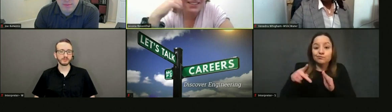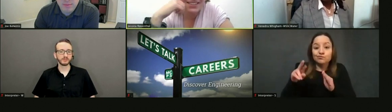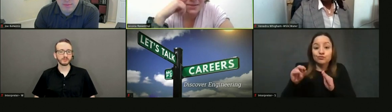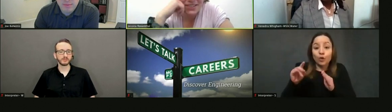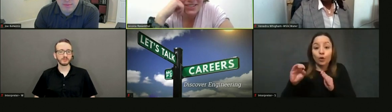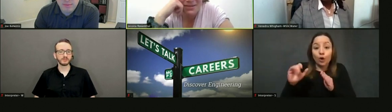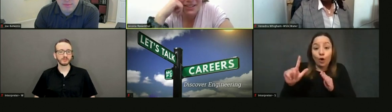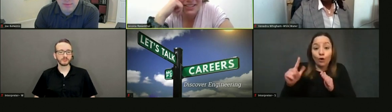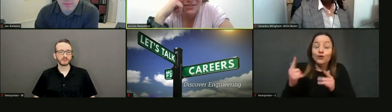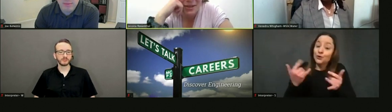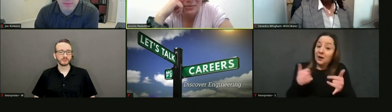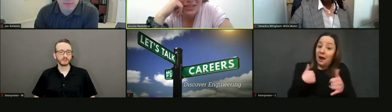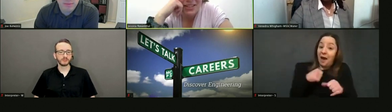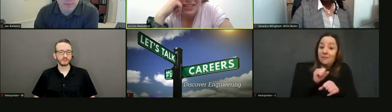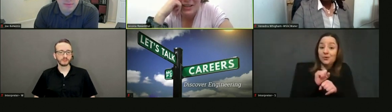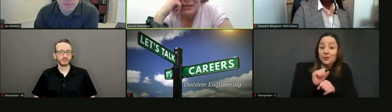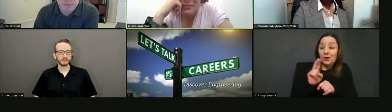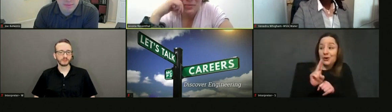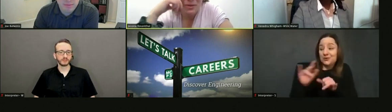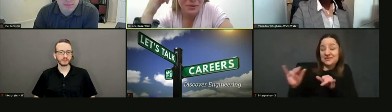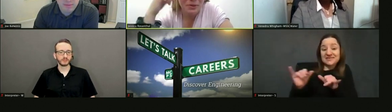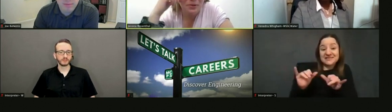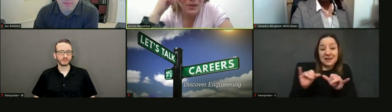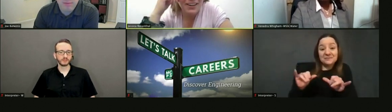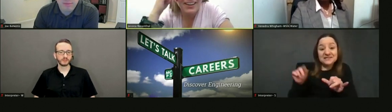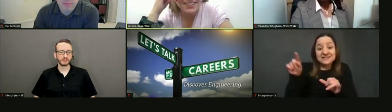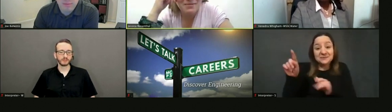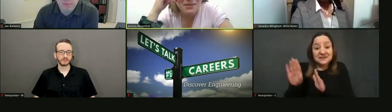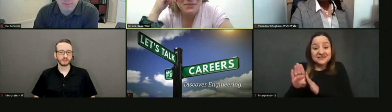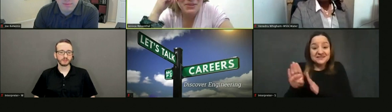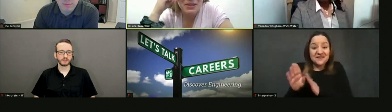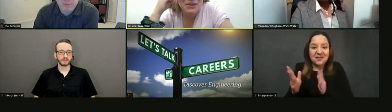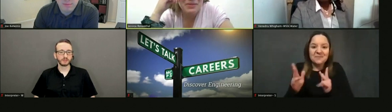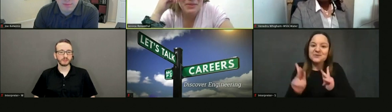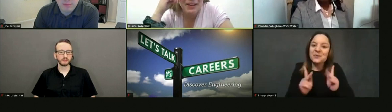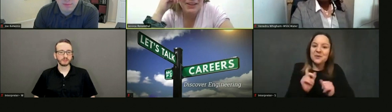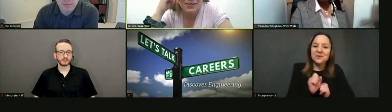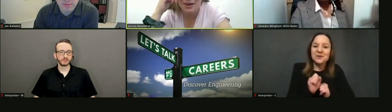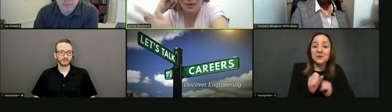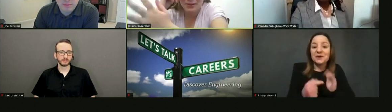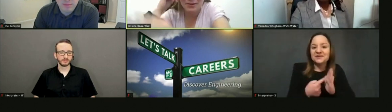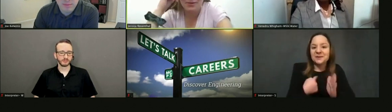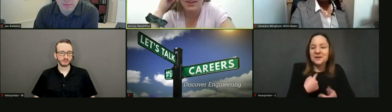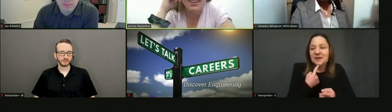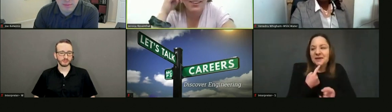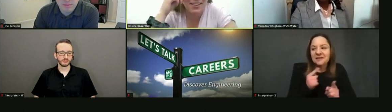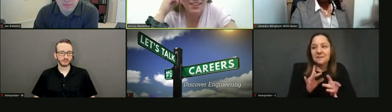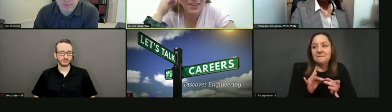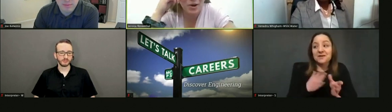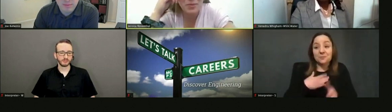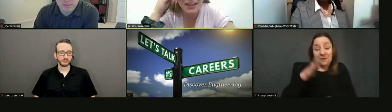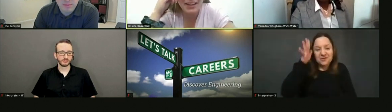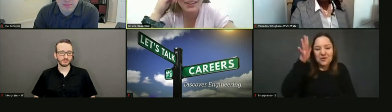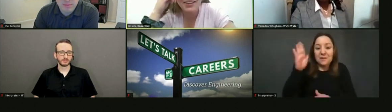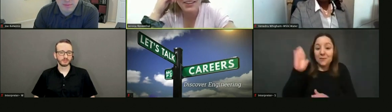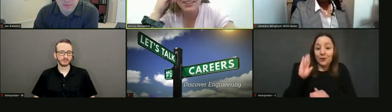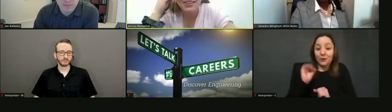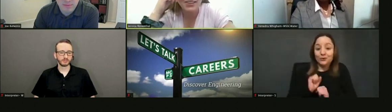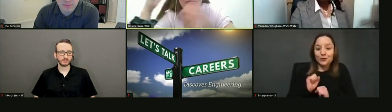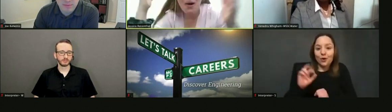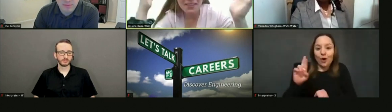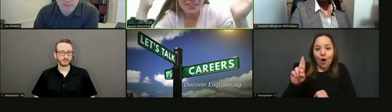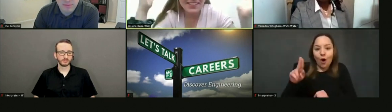and kind of using his same system that he developed. So people at work, I'll tell them that my grandpa used to work on the